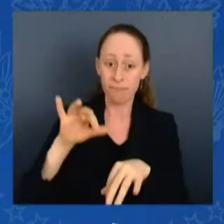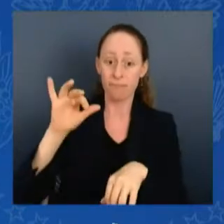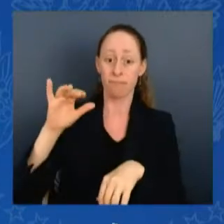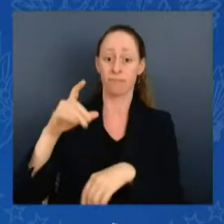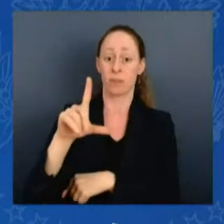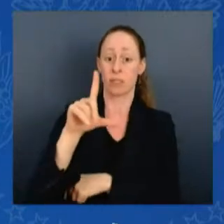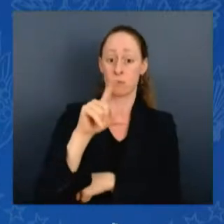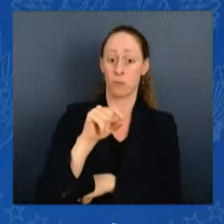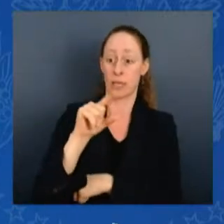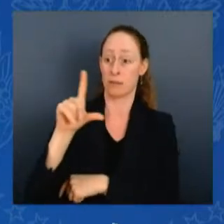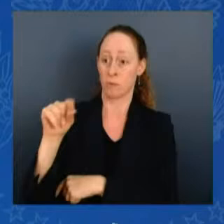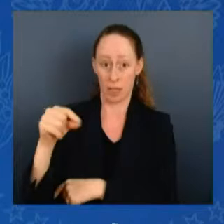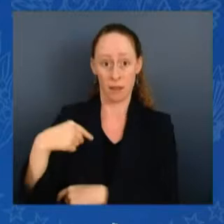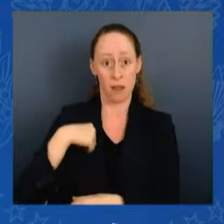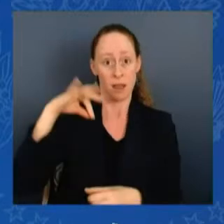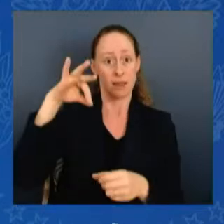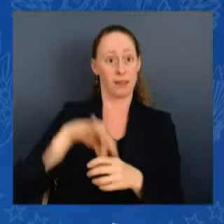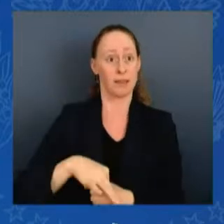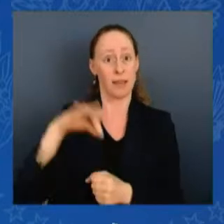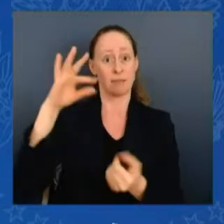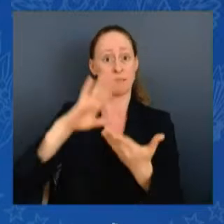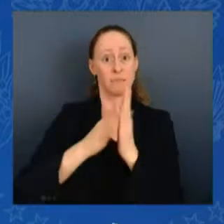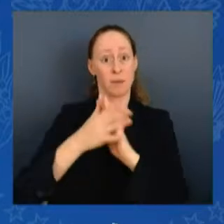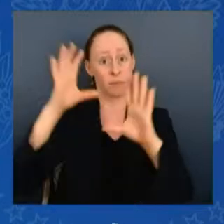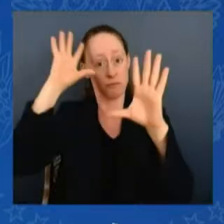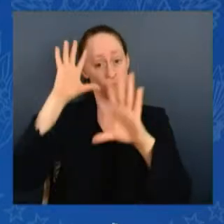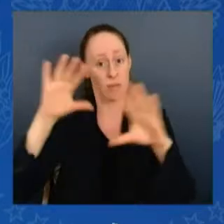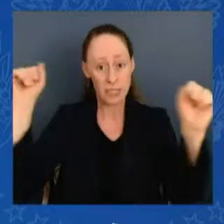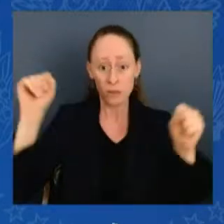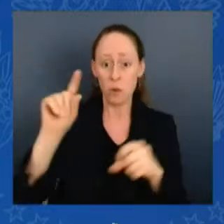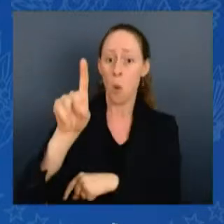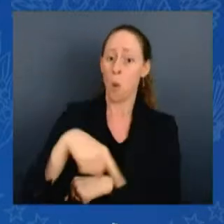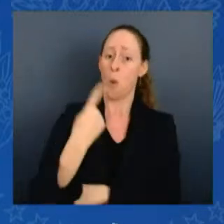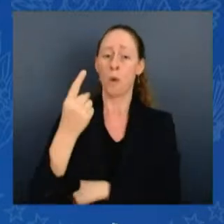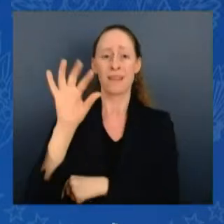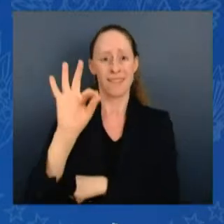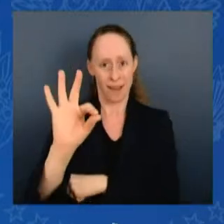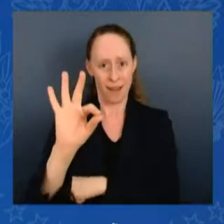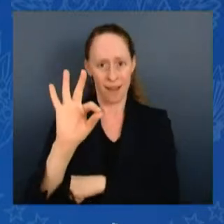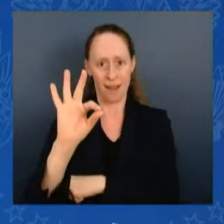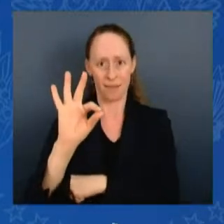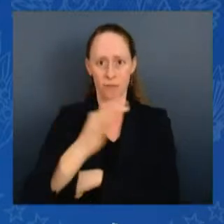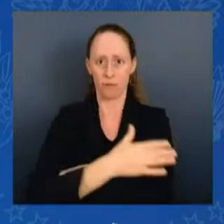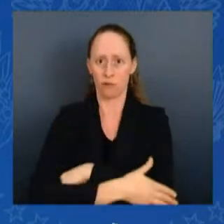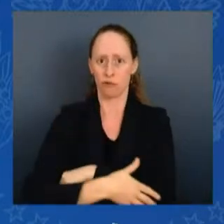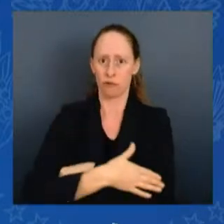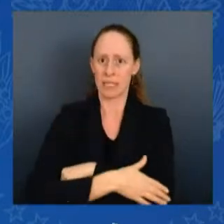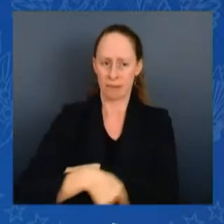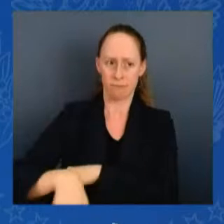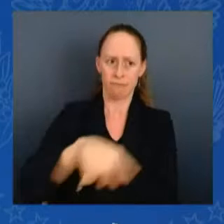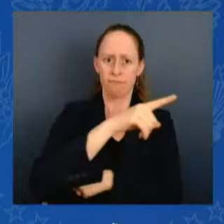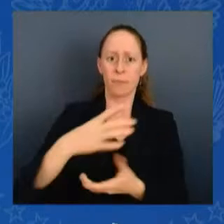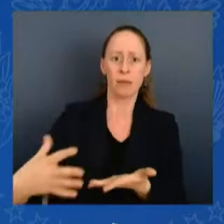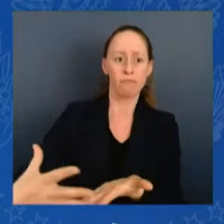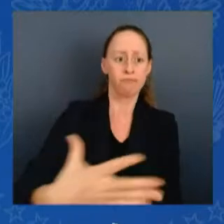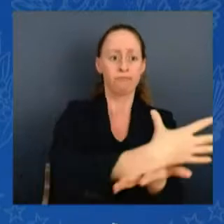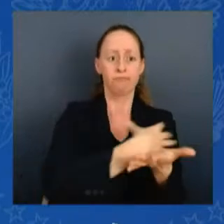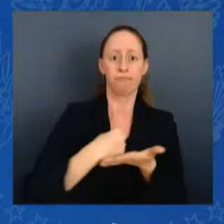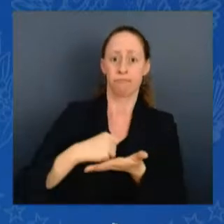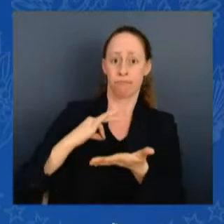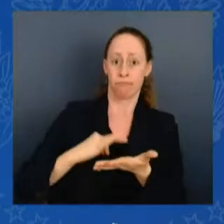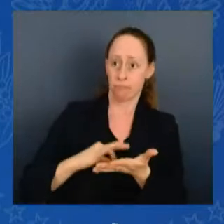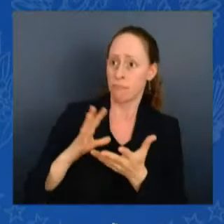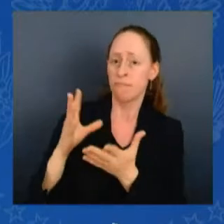NATO allies were spending 2% of their defense GDP on defense. This year, 23 will spend at least